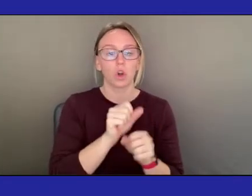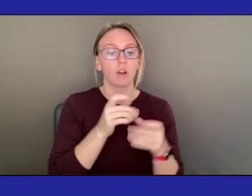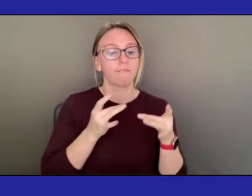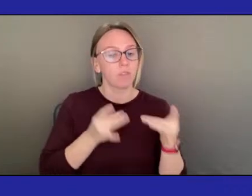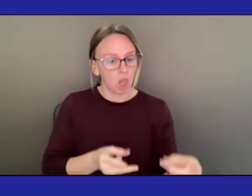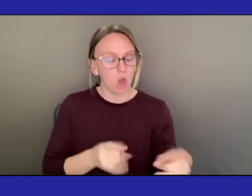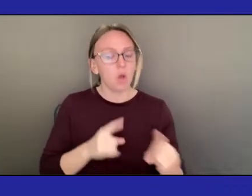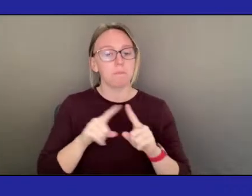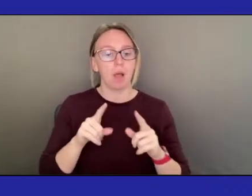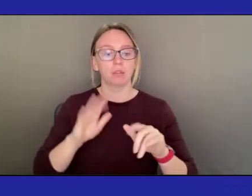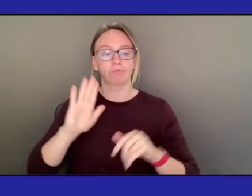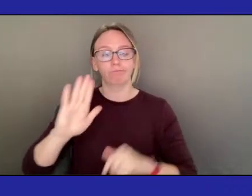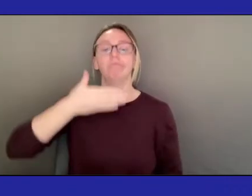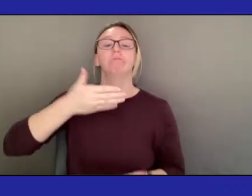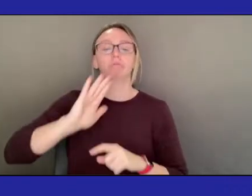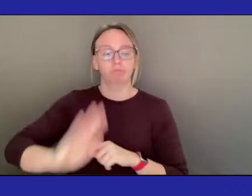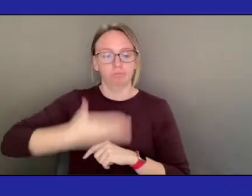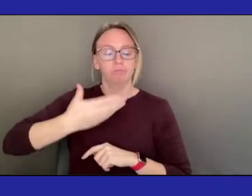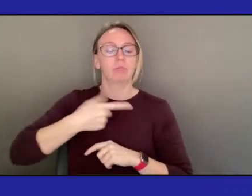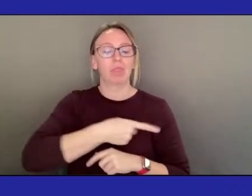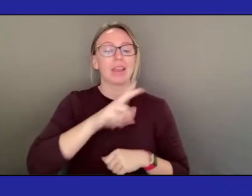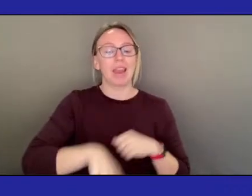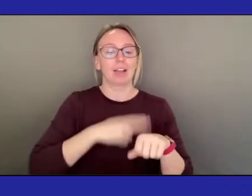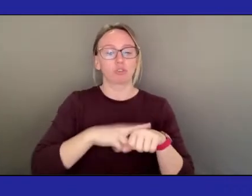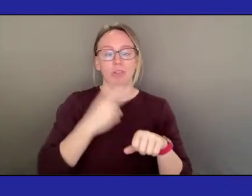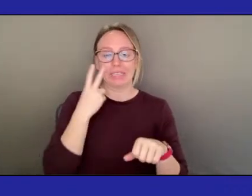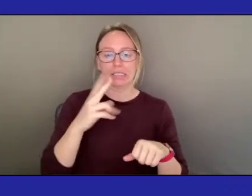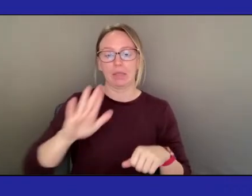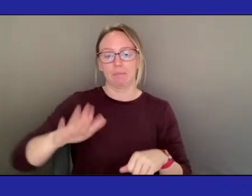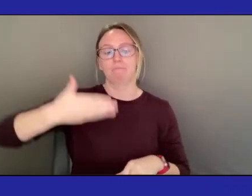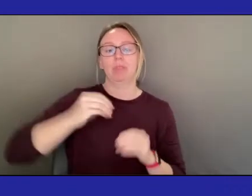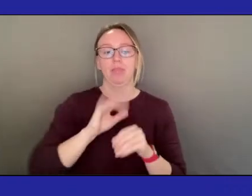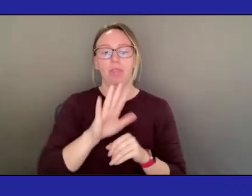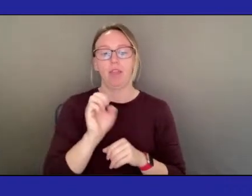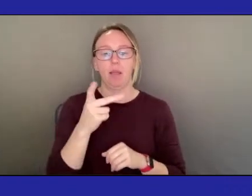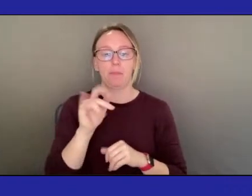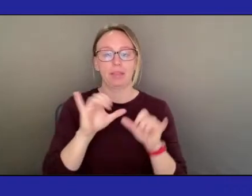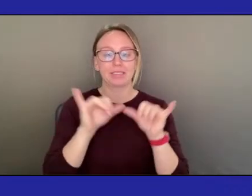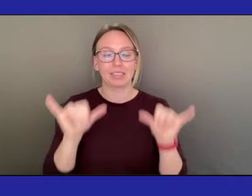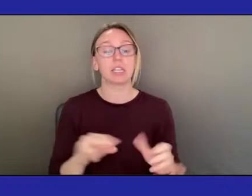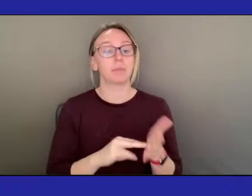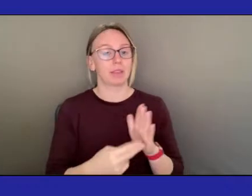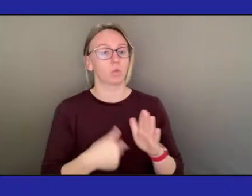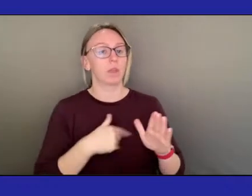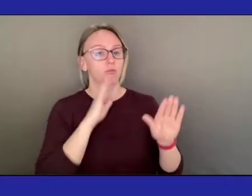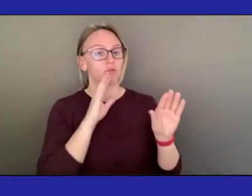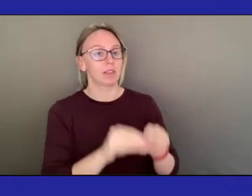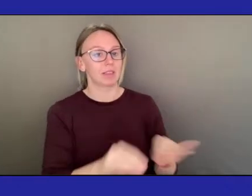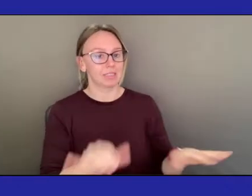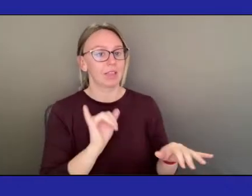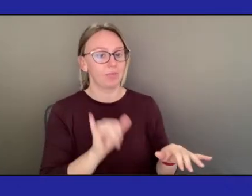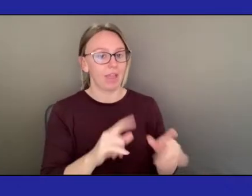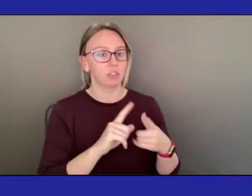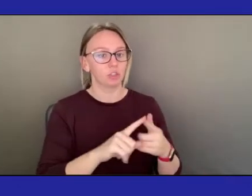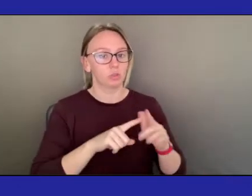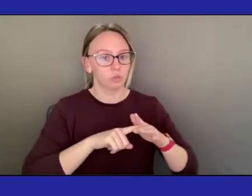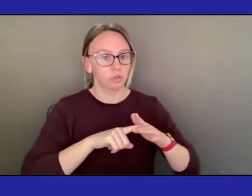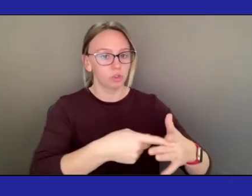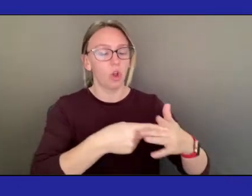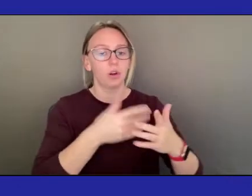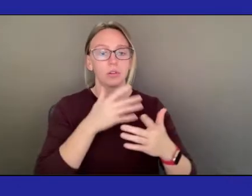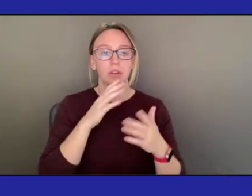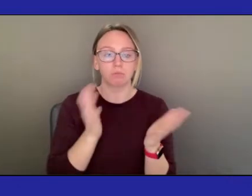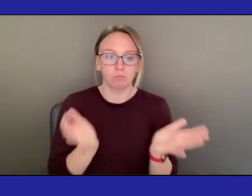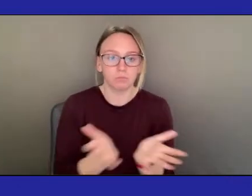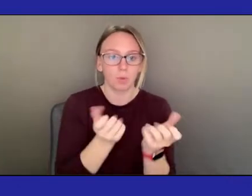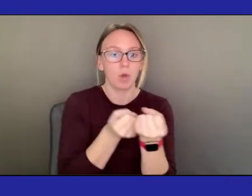in their natural work. And so we've released it that that promotes A1C screening, as well